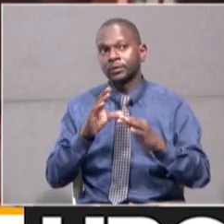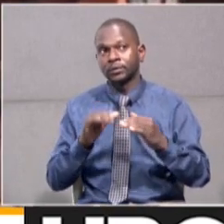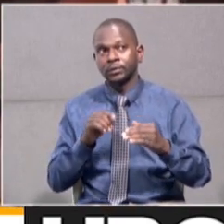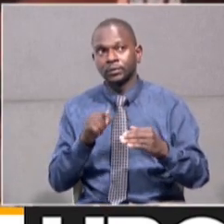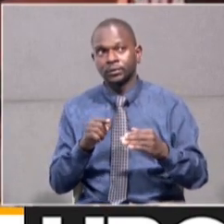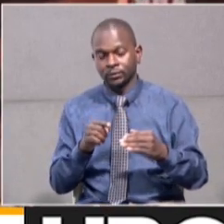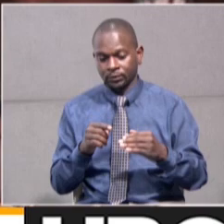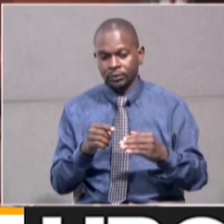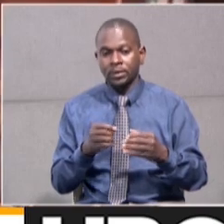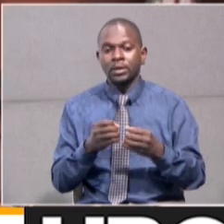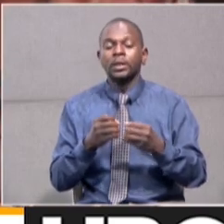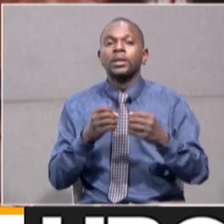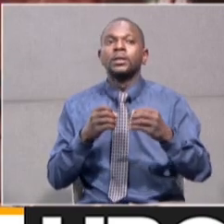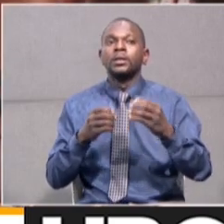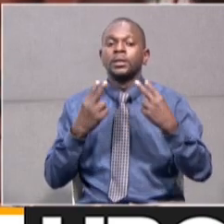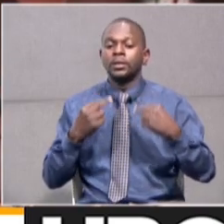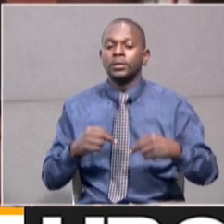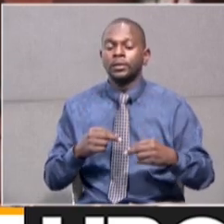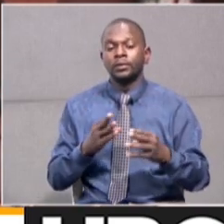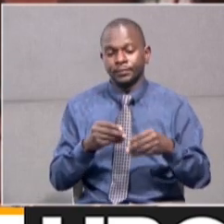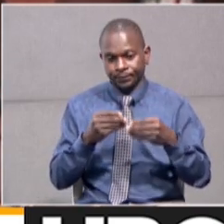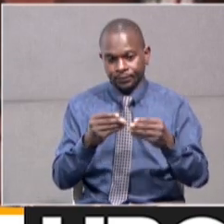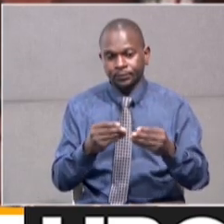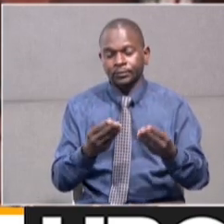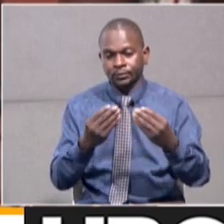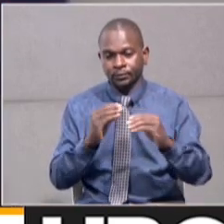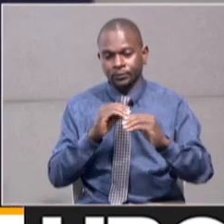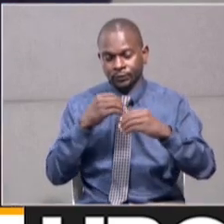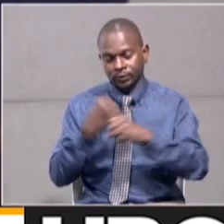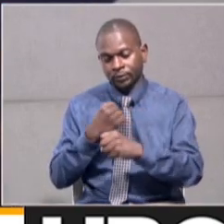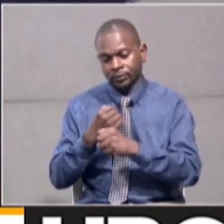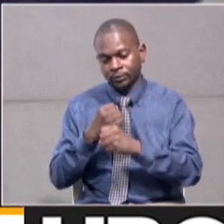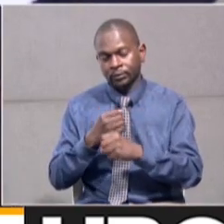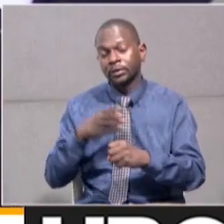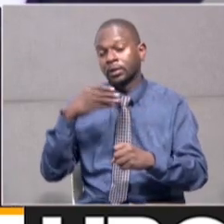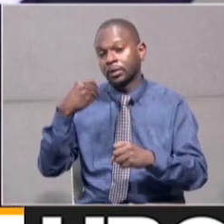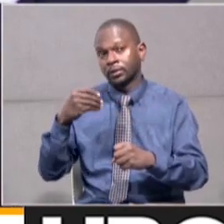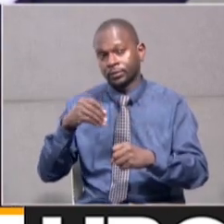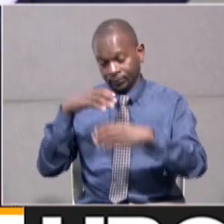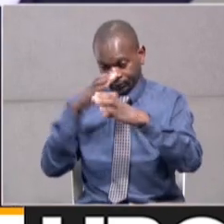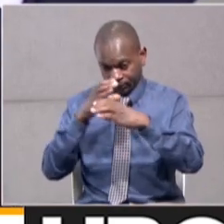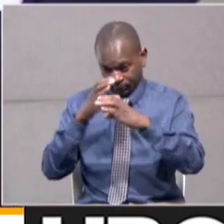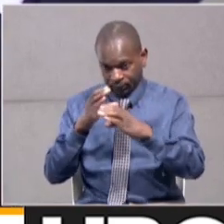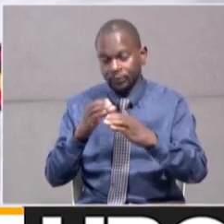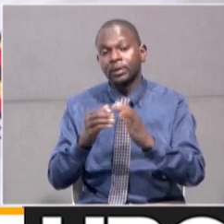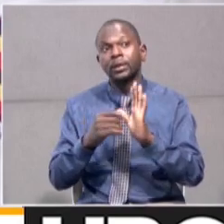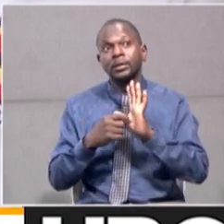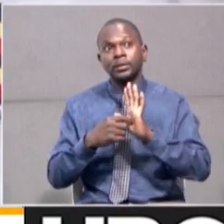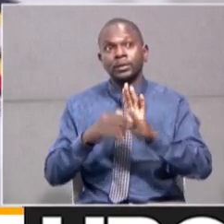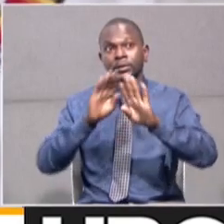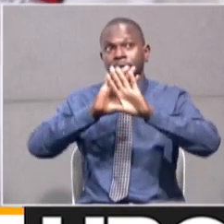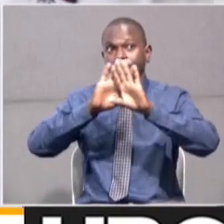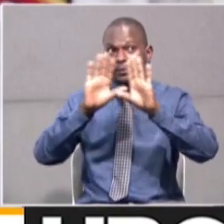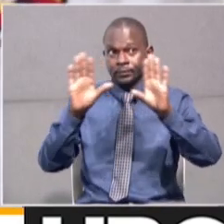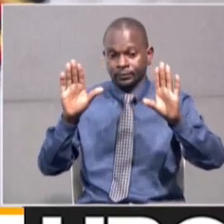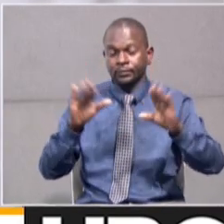many technical and healthcare providers are unable to properly operate medical equipment due to lack of exposure and